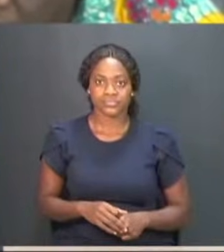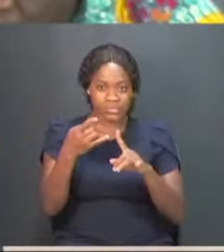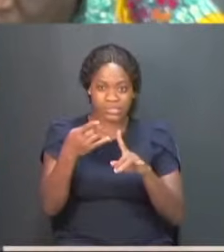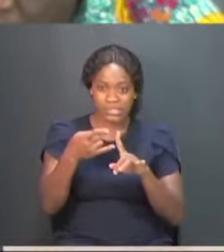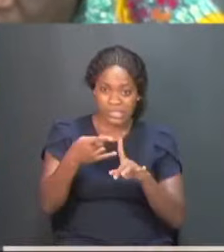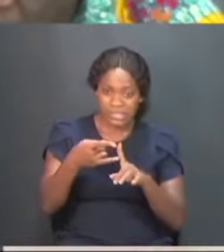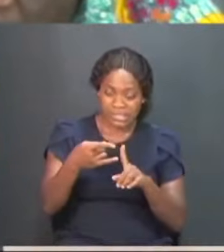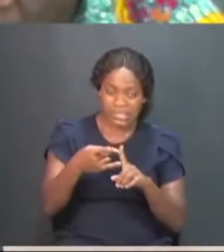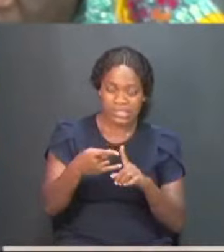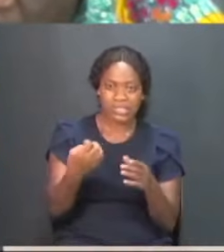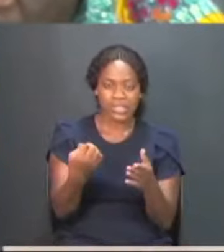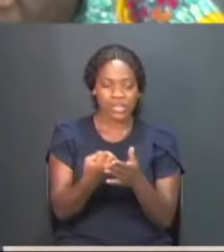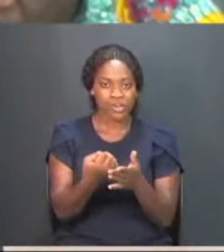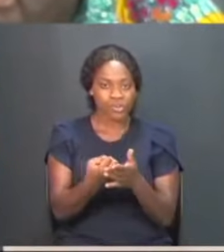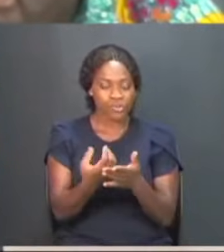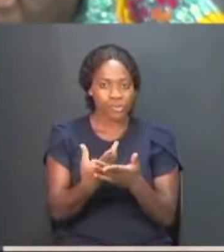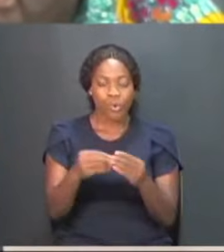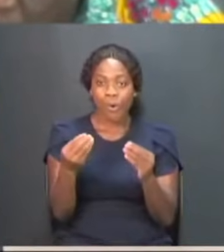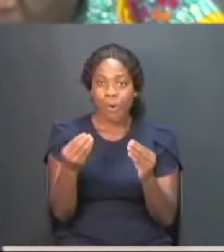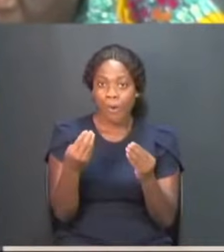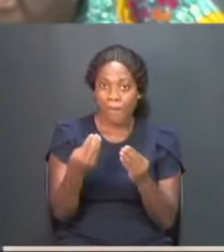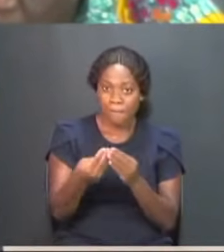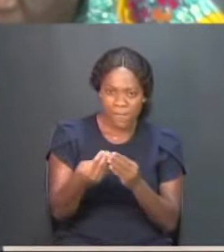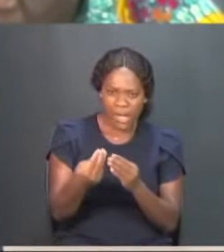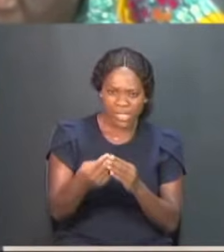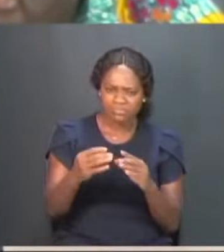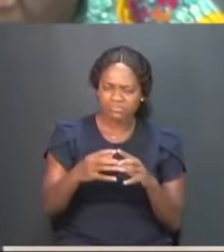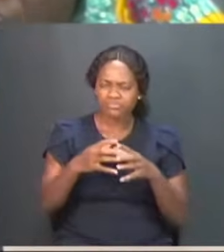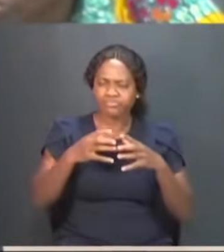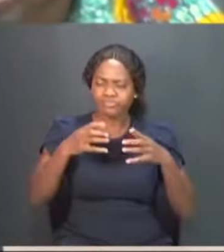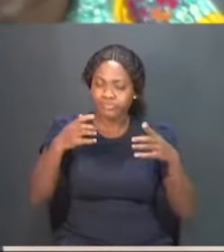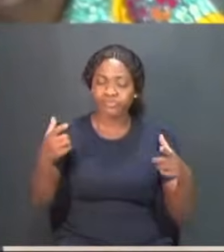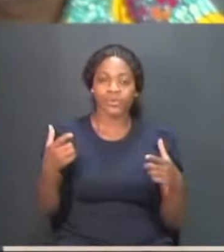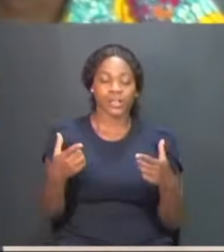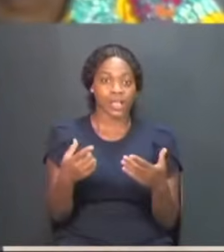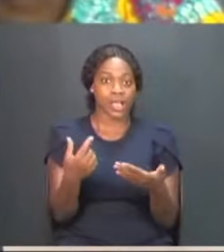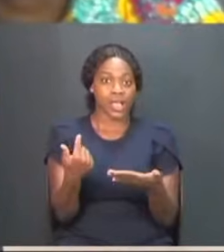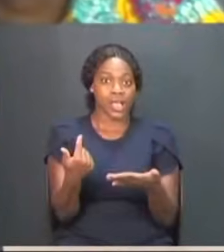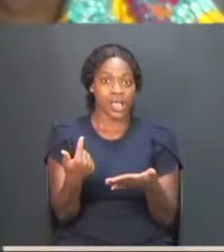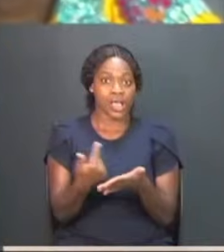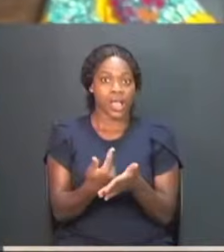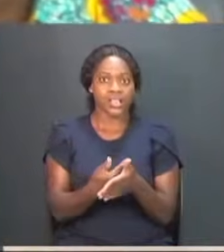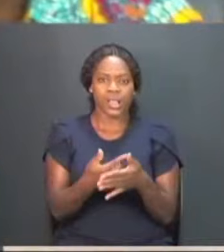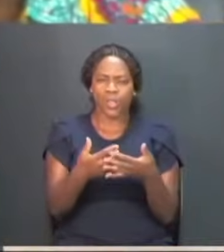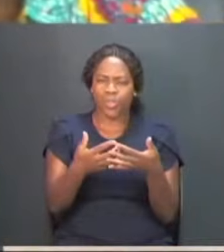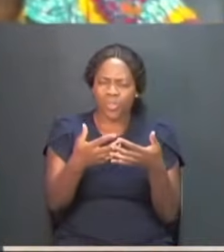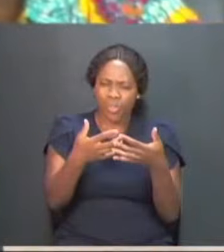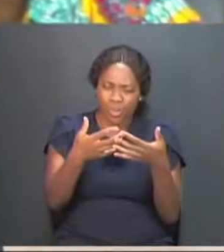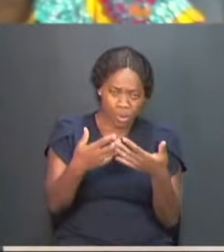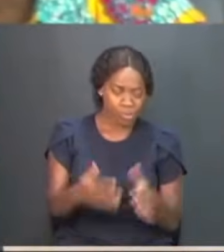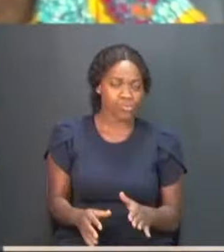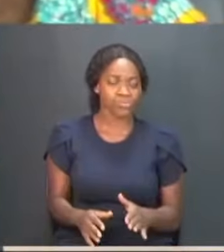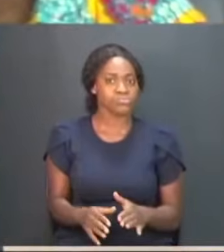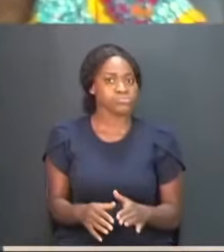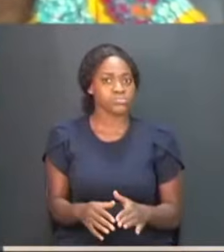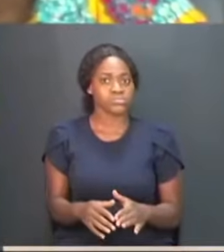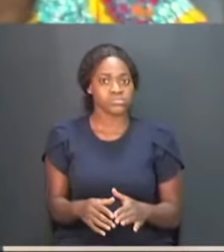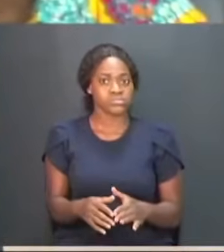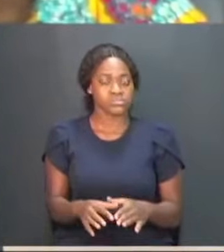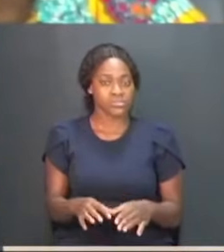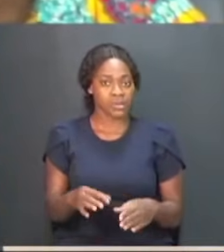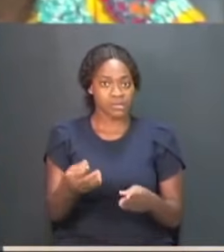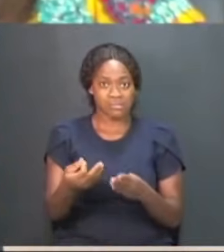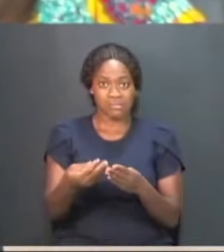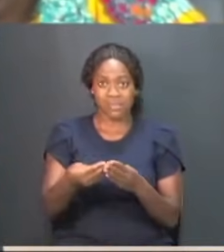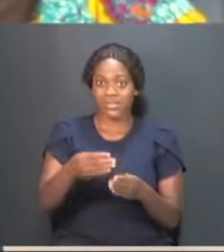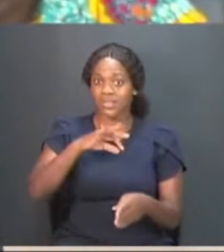of the financial volume, the money involved is so huge that Ghana is losing out in a lot of financial gains that will have come to the